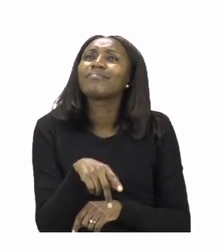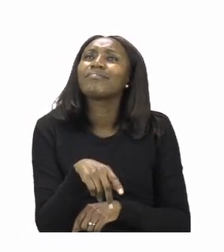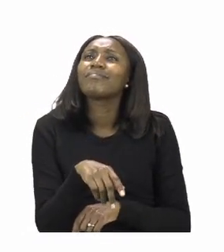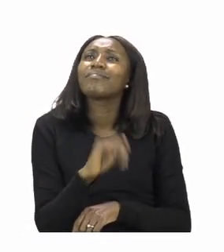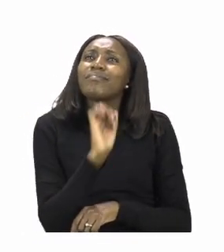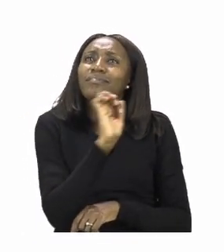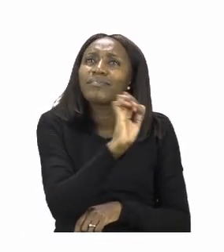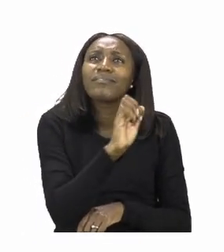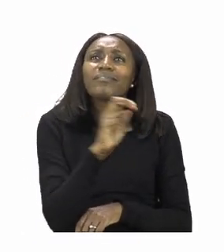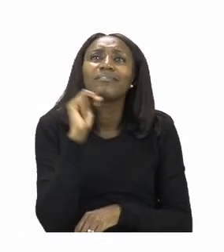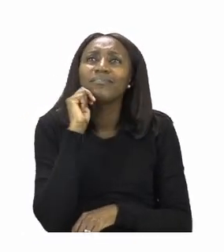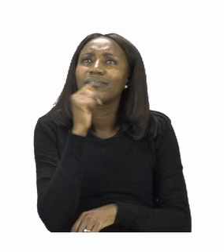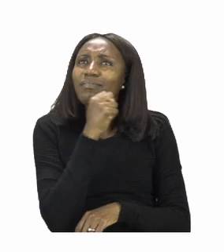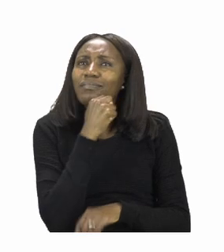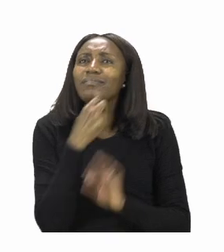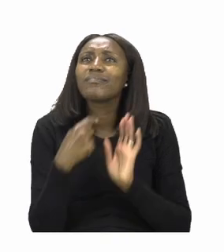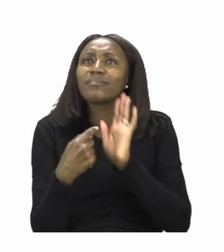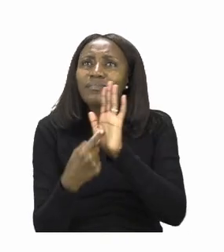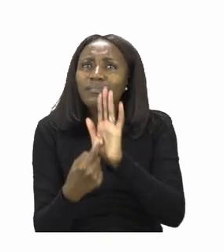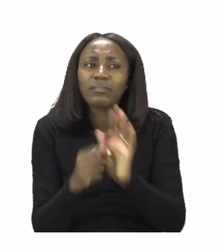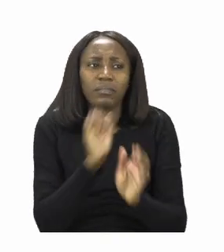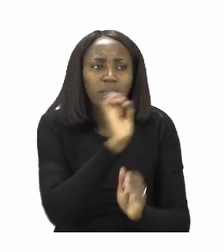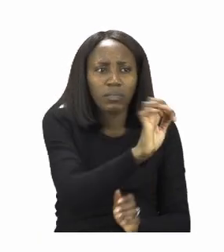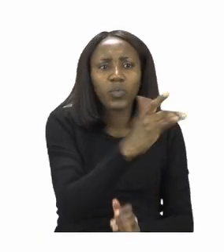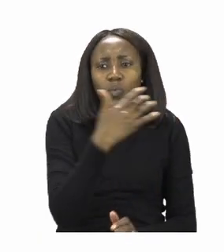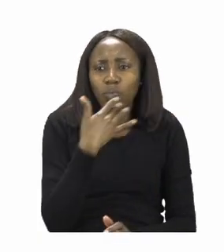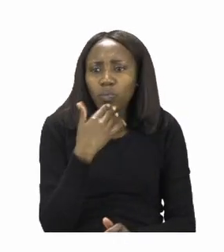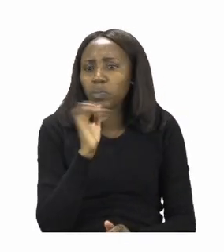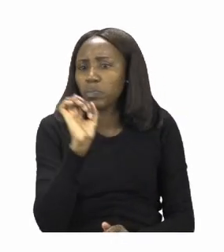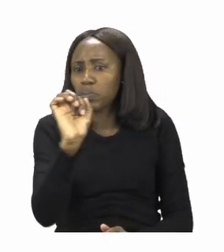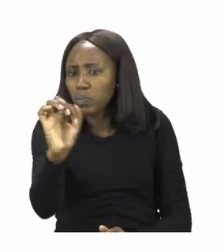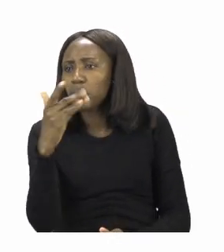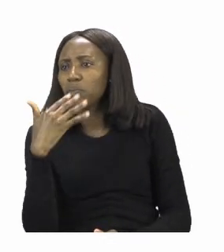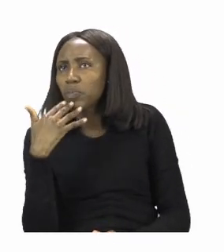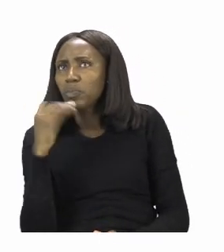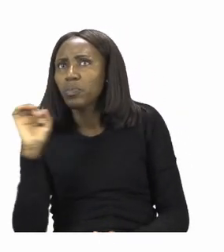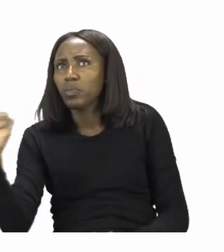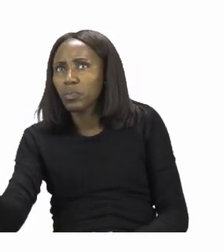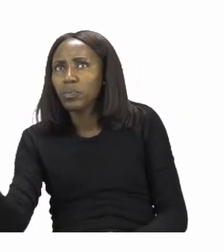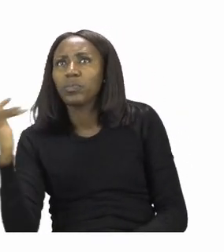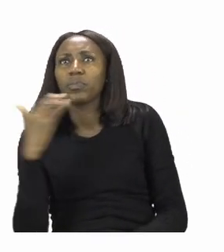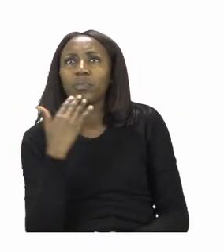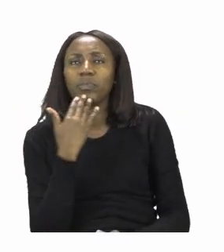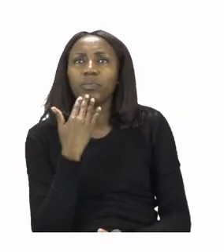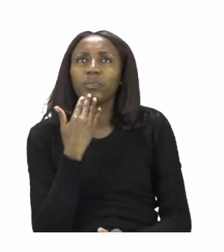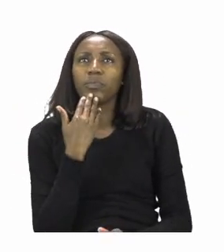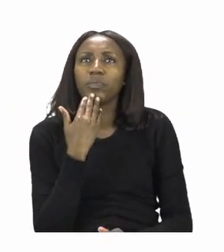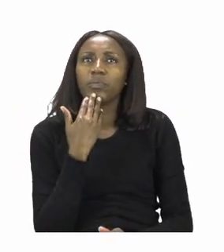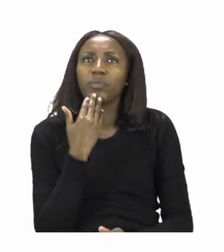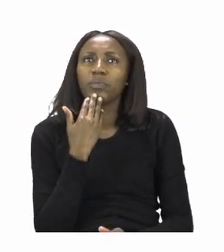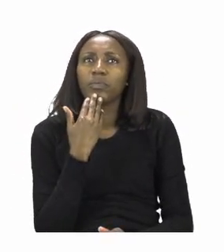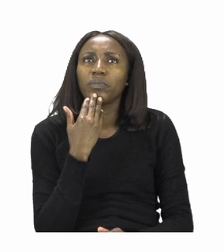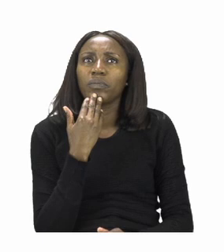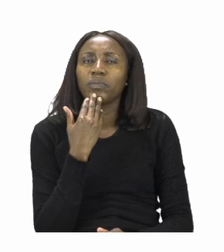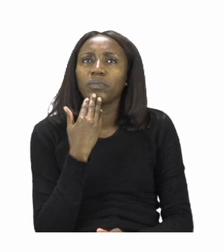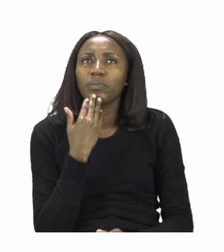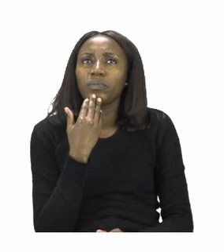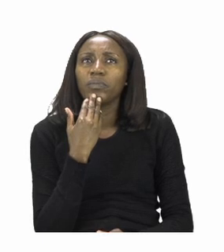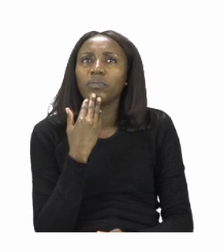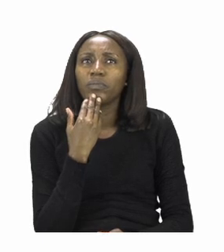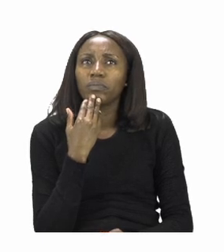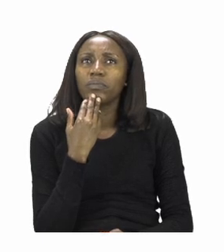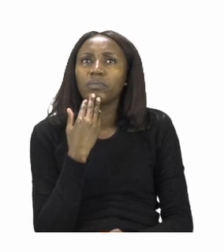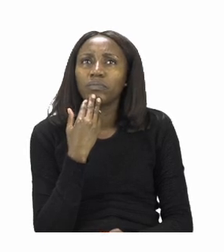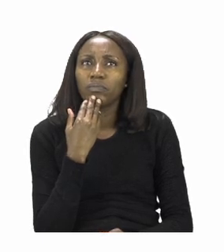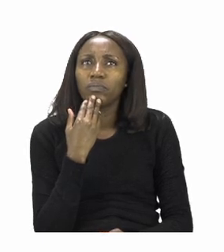us what belongs to whom. Now, it's very easy to say that is